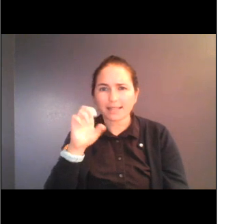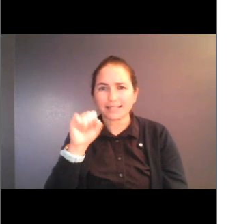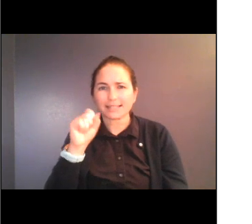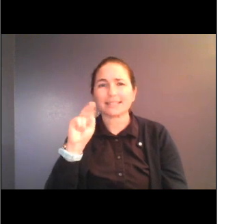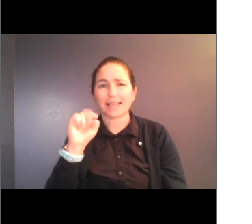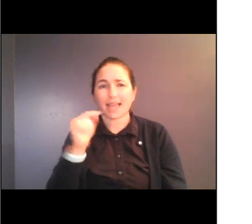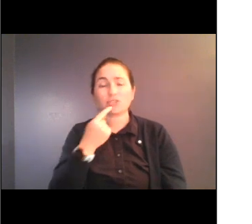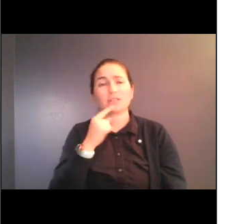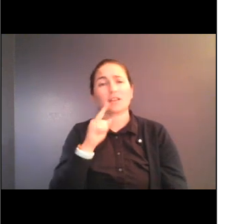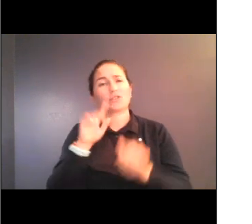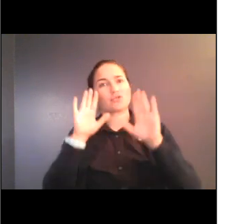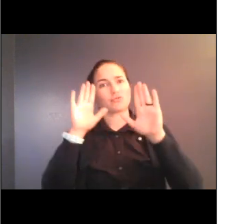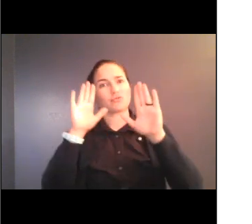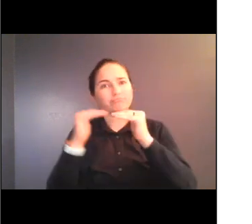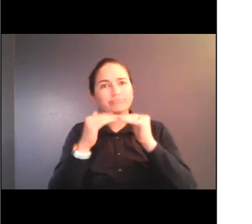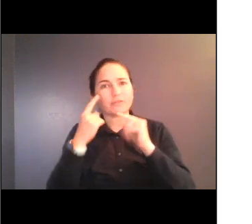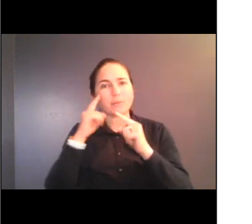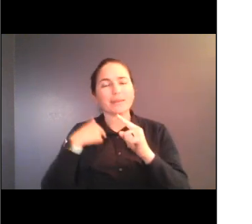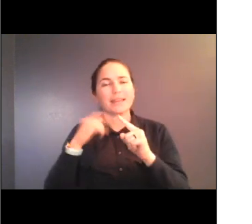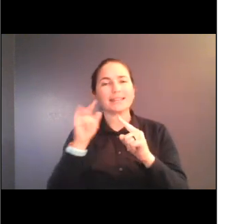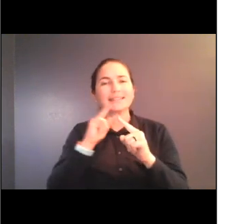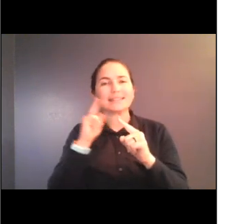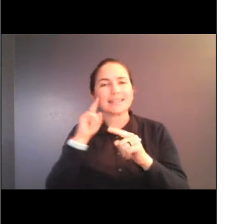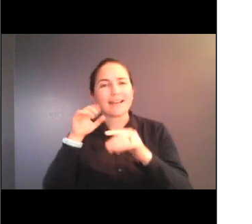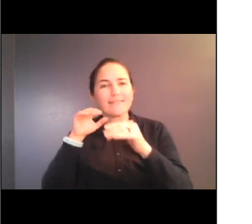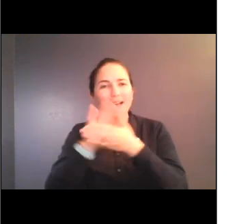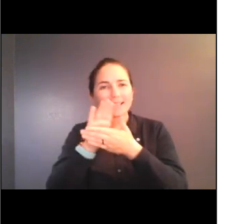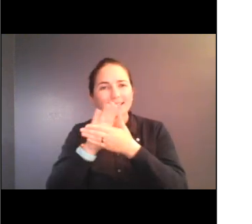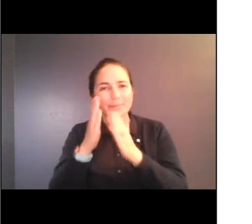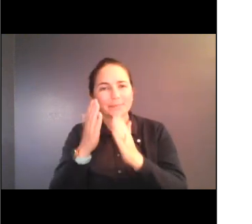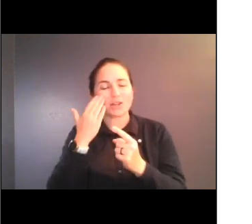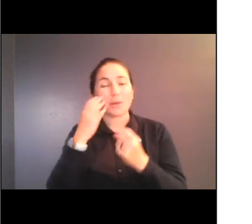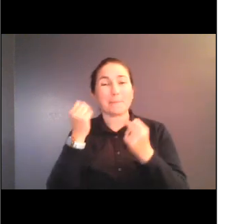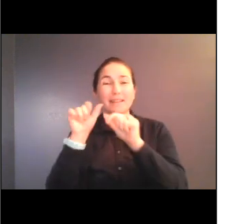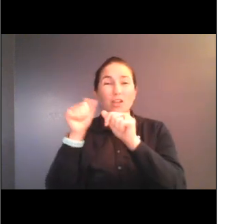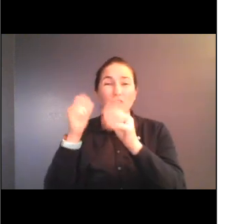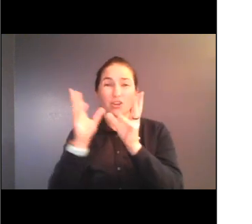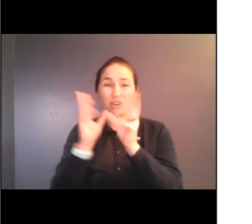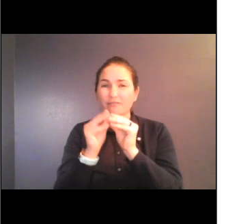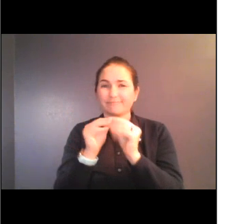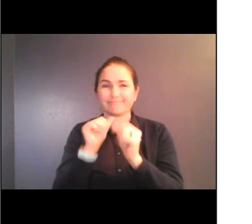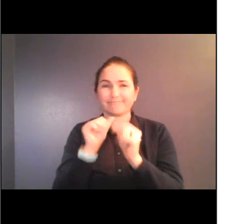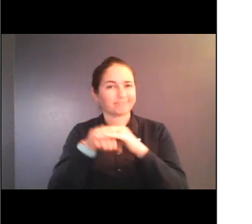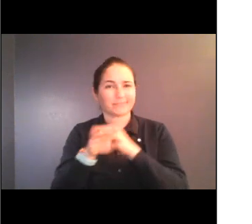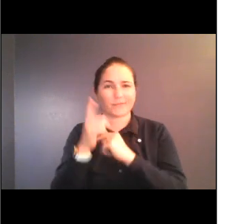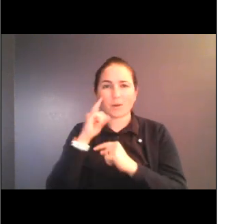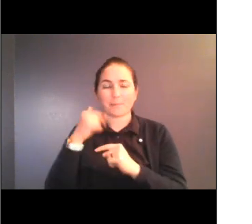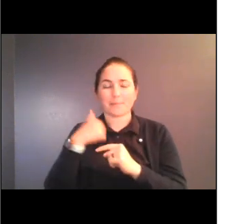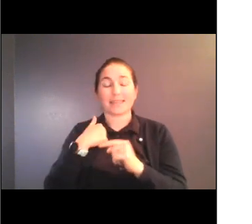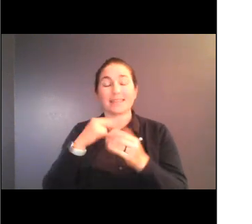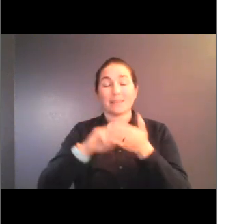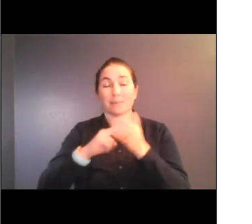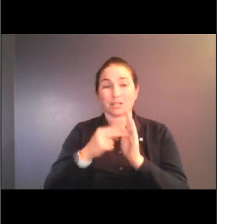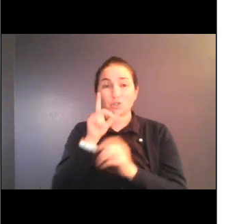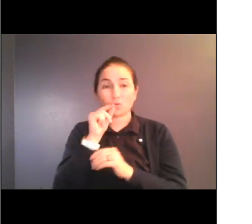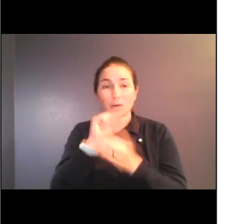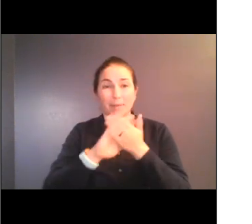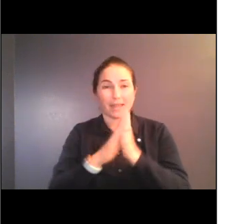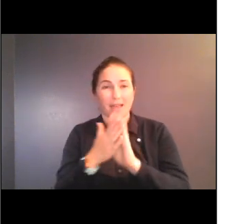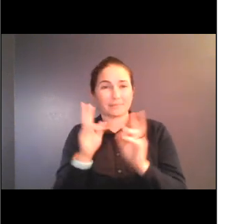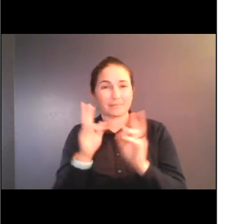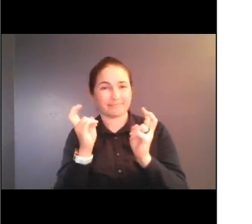great equalizer for me as a deaf academic. Many conferences and other academic events are inaccessible to me, so Twitter becomes my conference